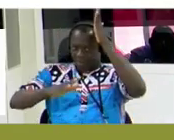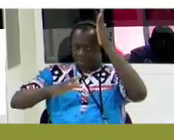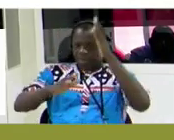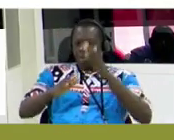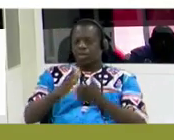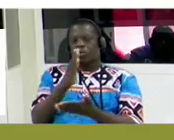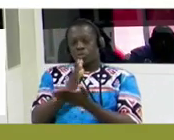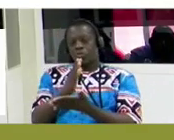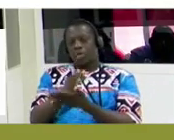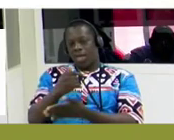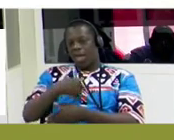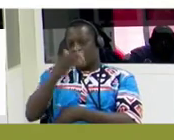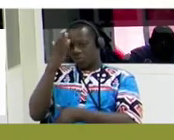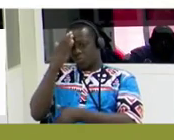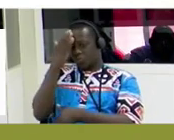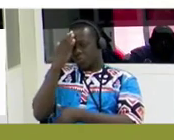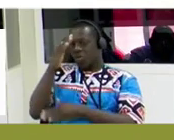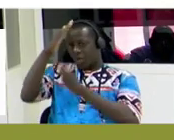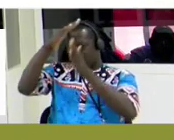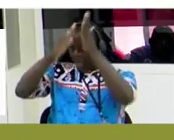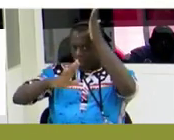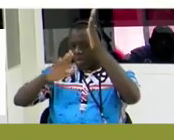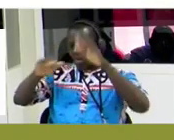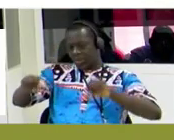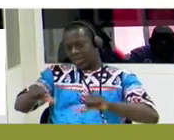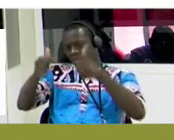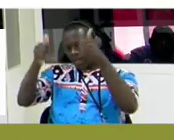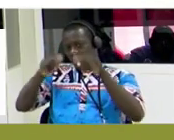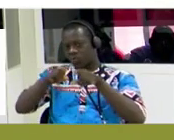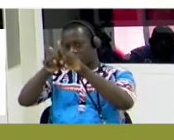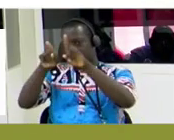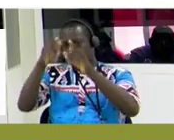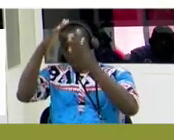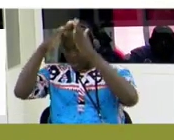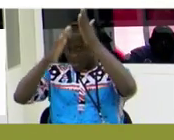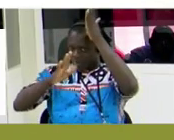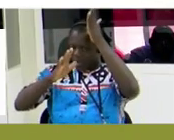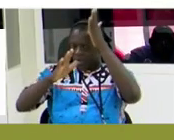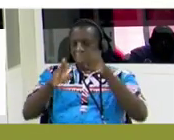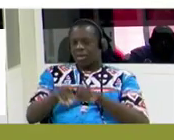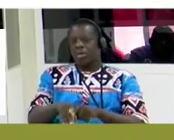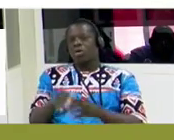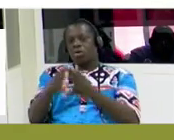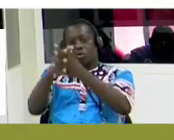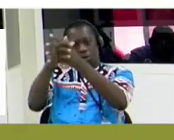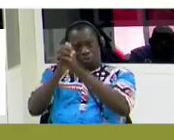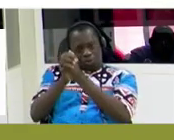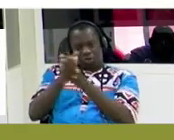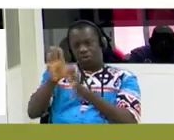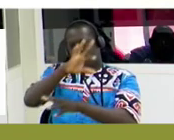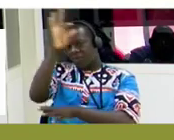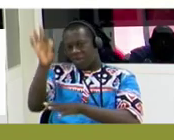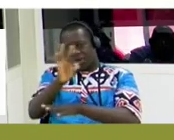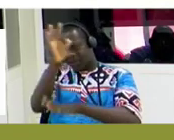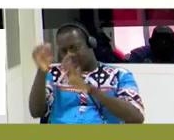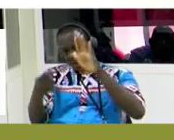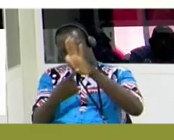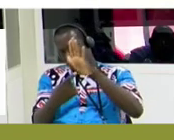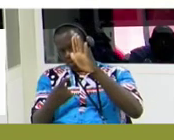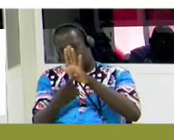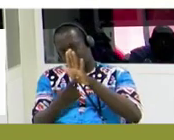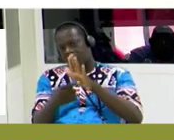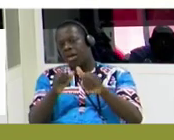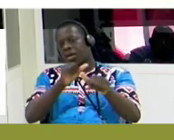Because I knew the army. I started in the army. So cooperation is very important. Let